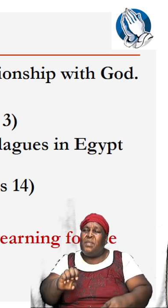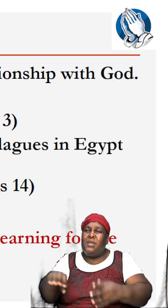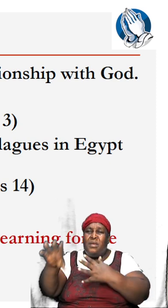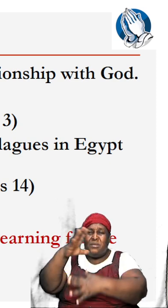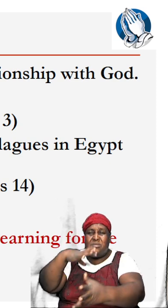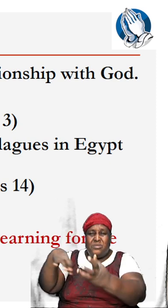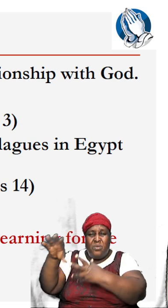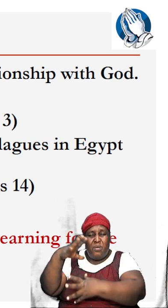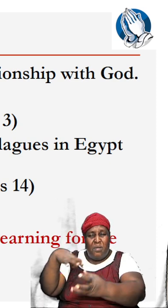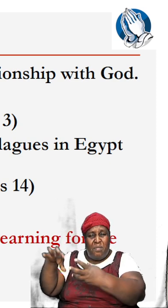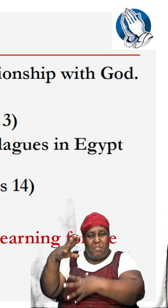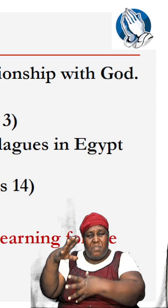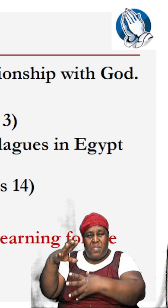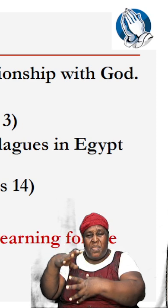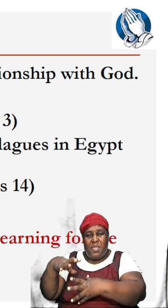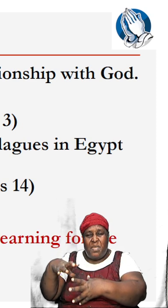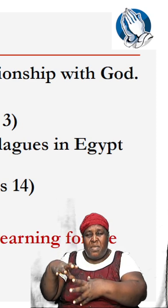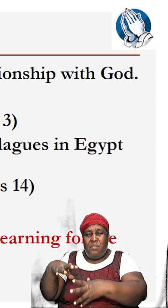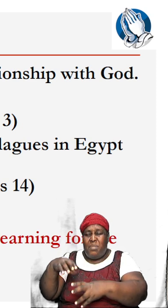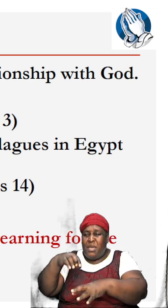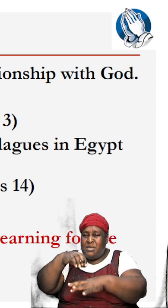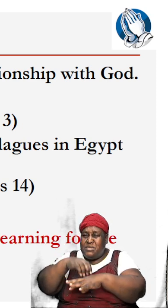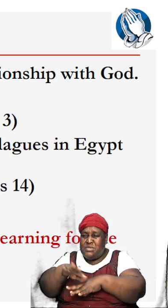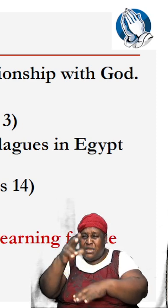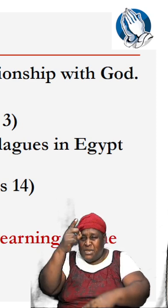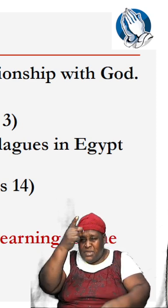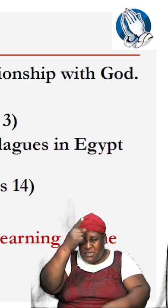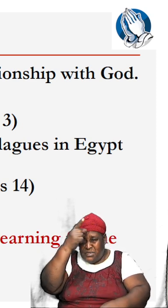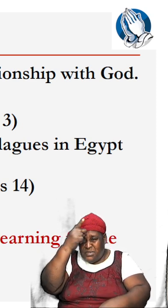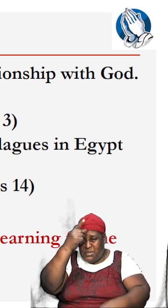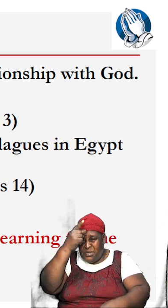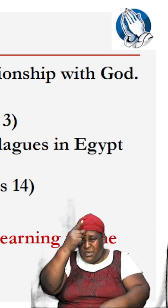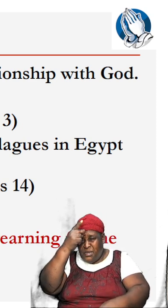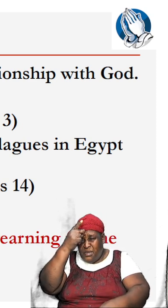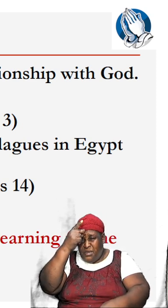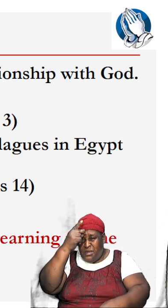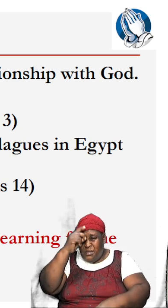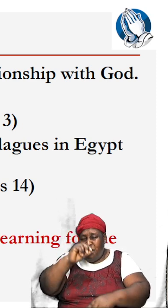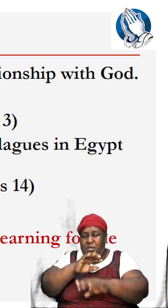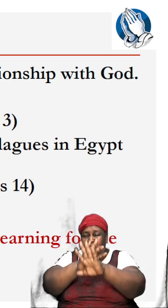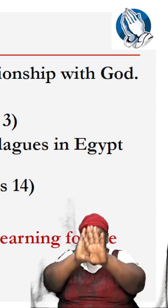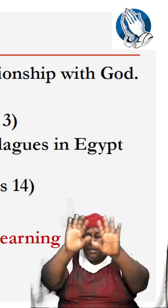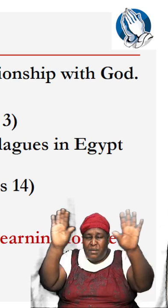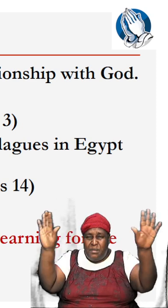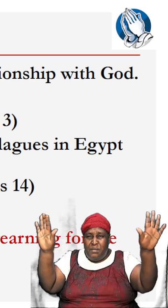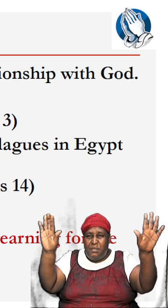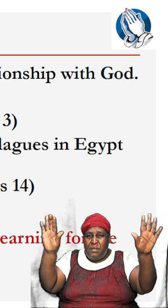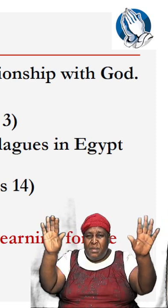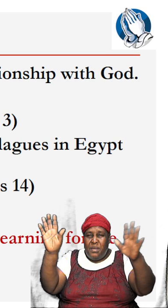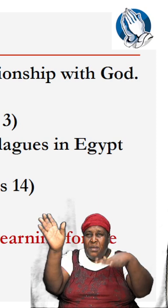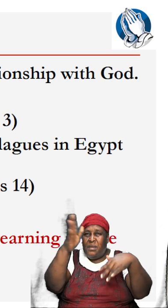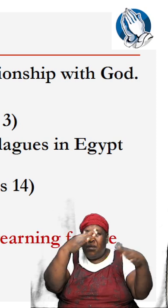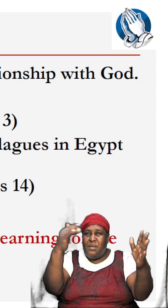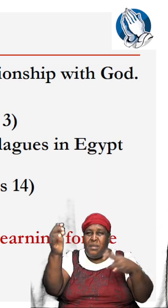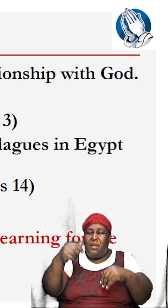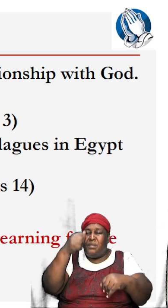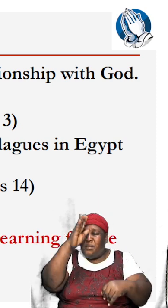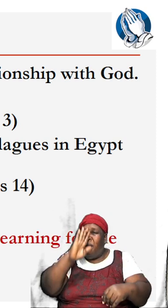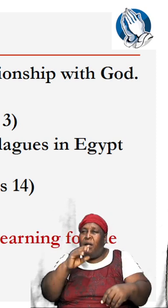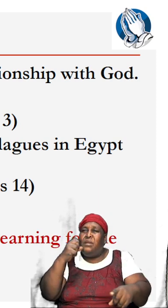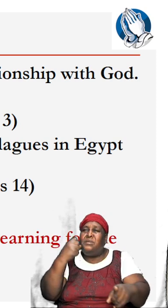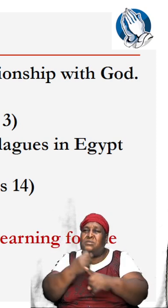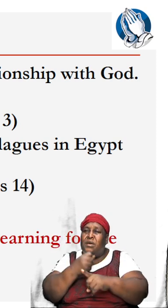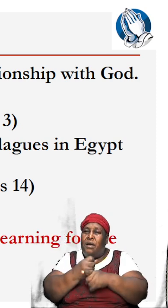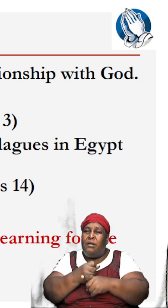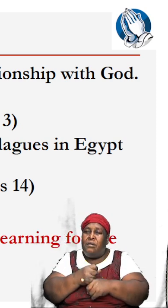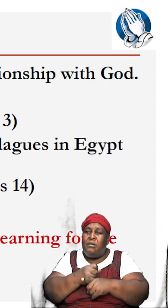disorder, by sending locusts to block out the whole sky. And then God attacked Ra, which is the son of the Egyptian, by